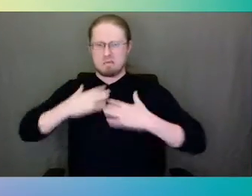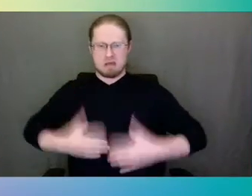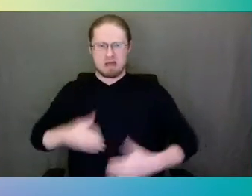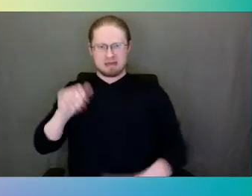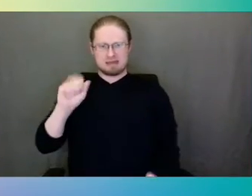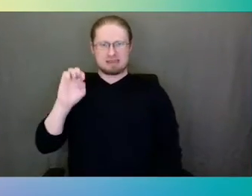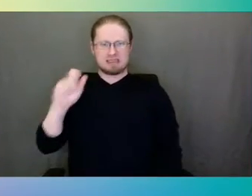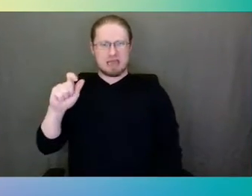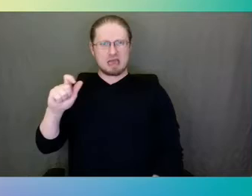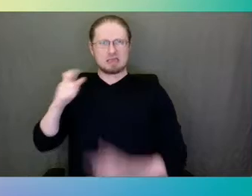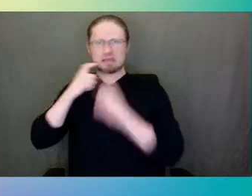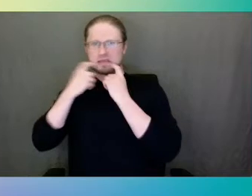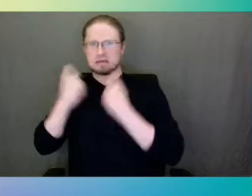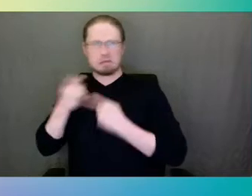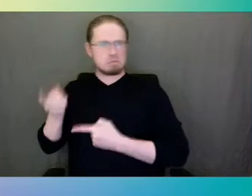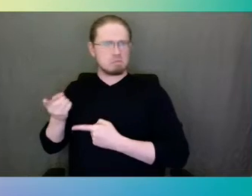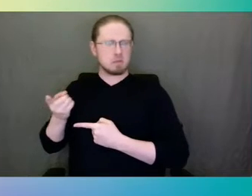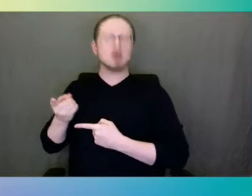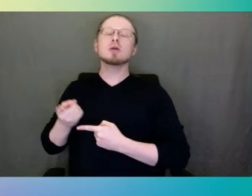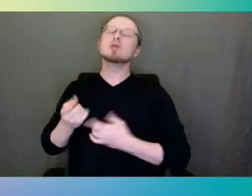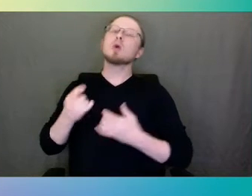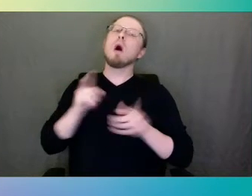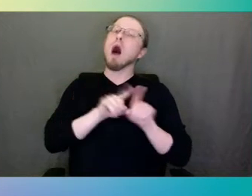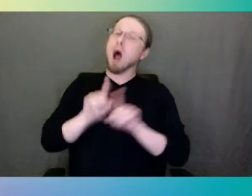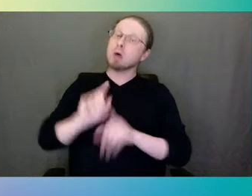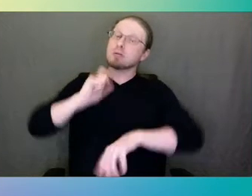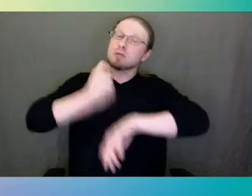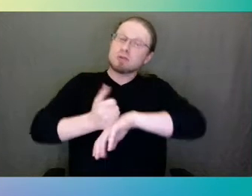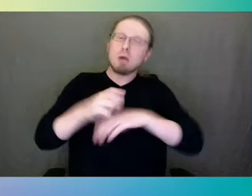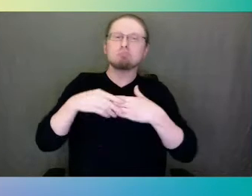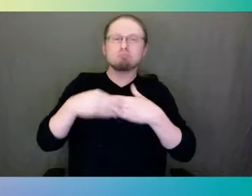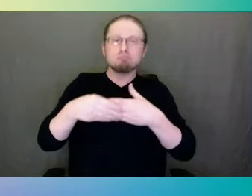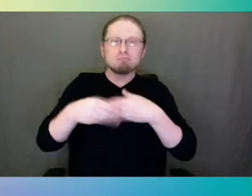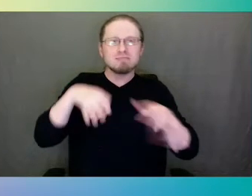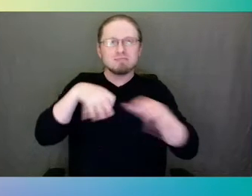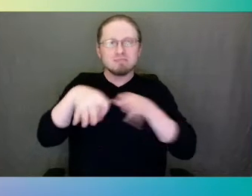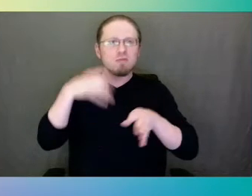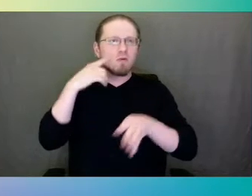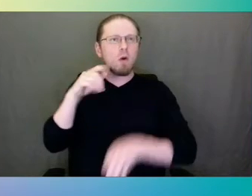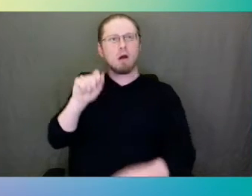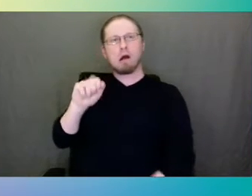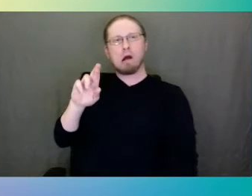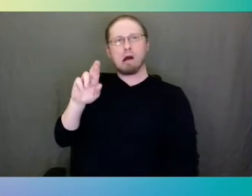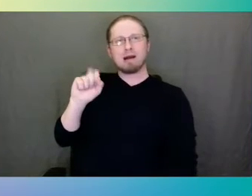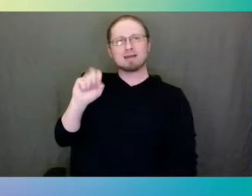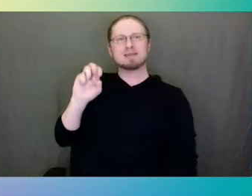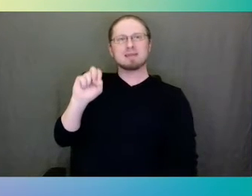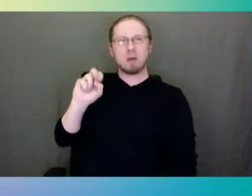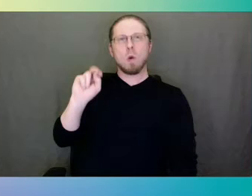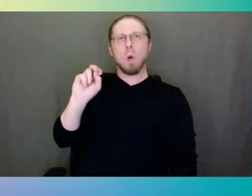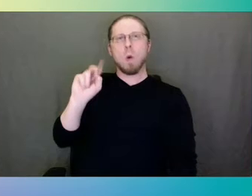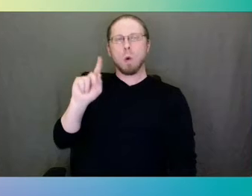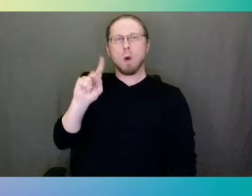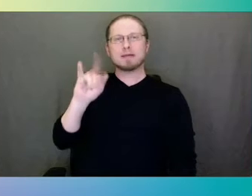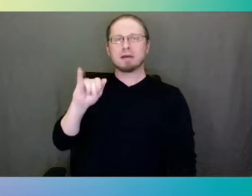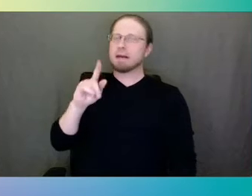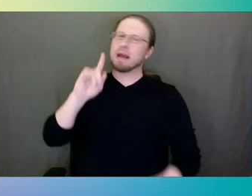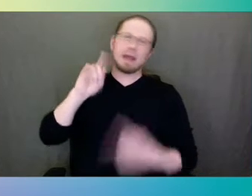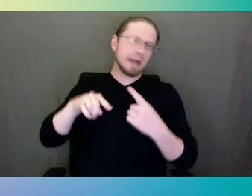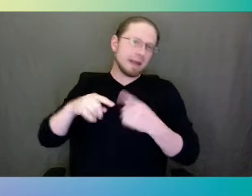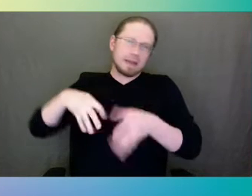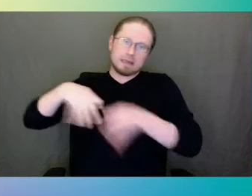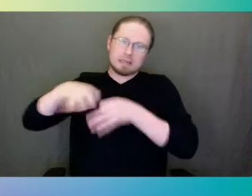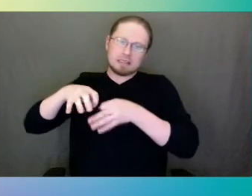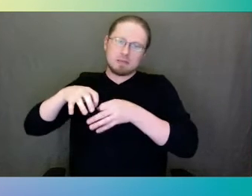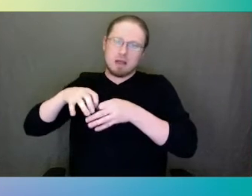So I put together a working definition for the word arsenokoitai, and for sake of time, I can't go through the other usages in